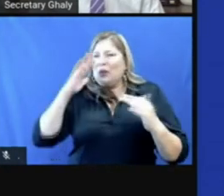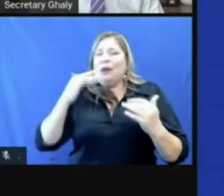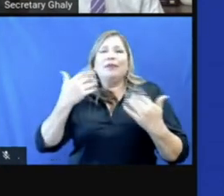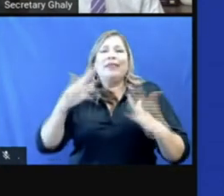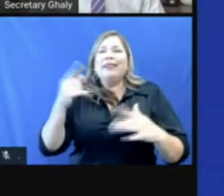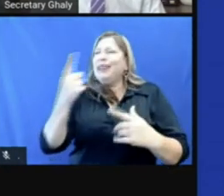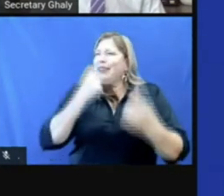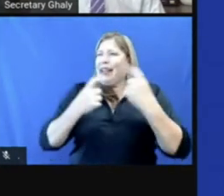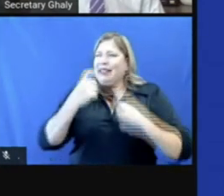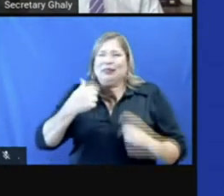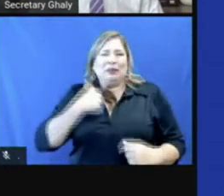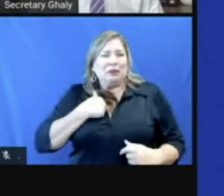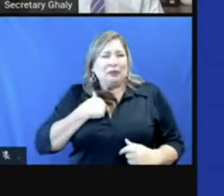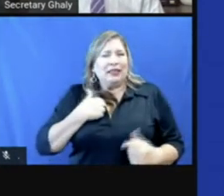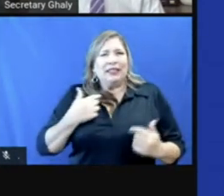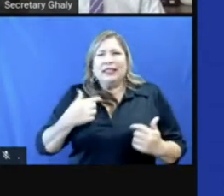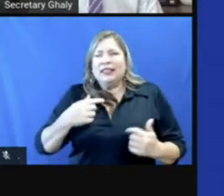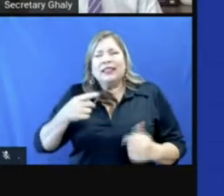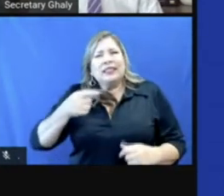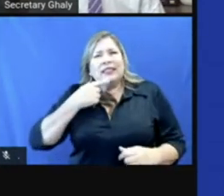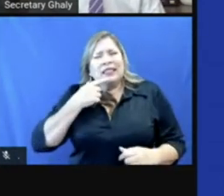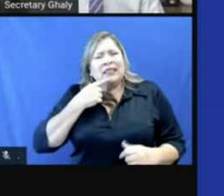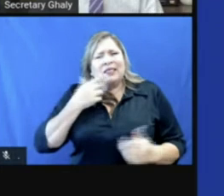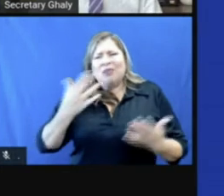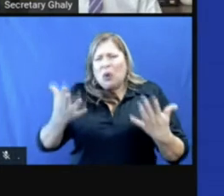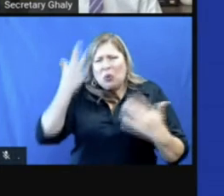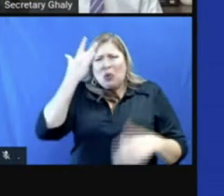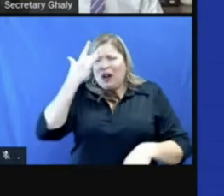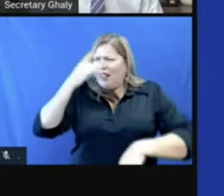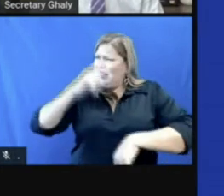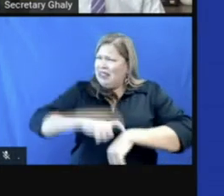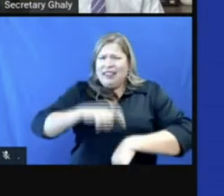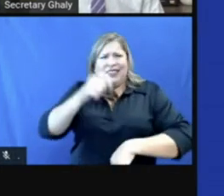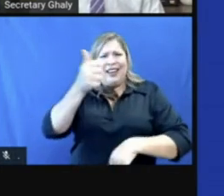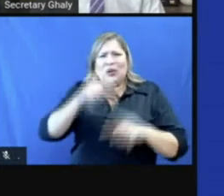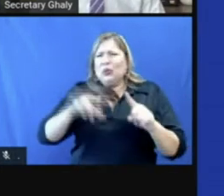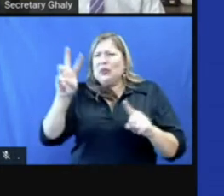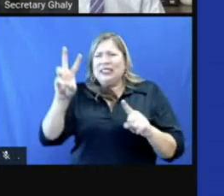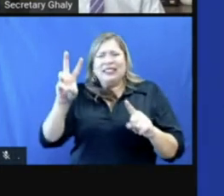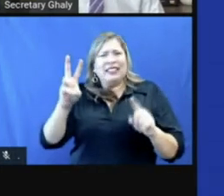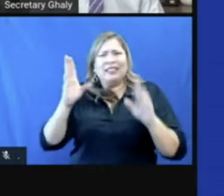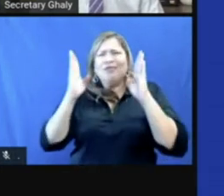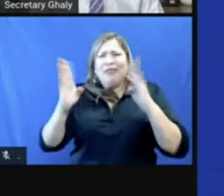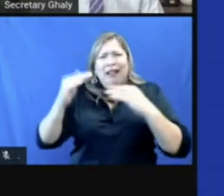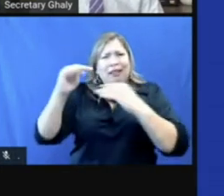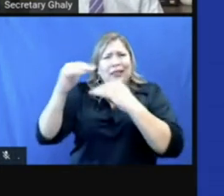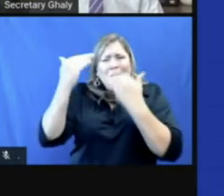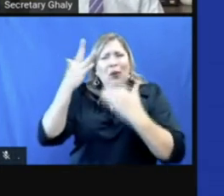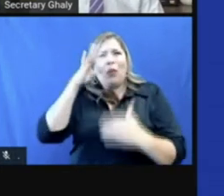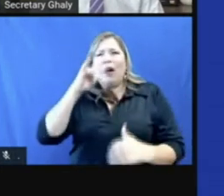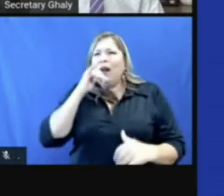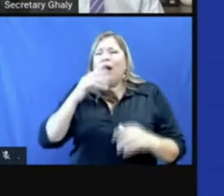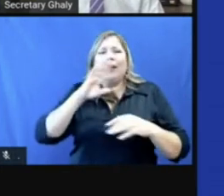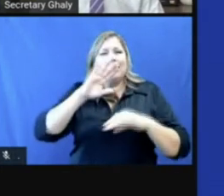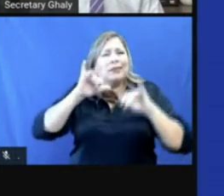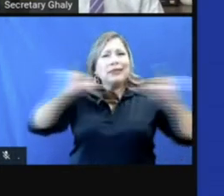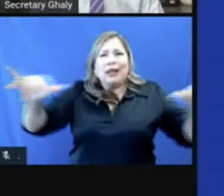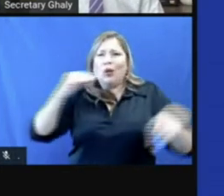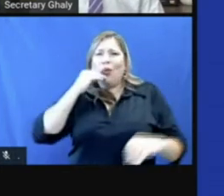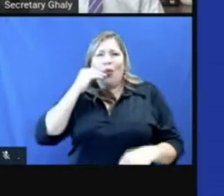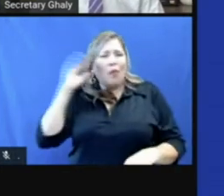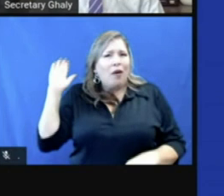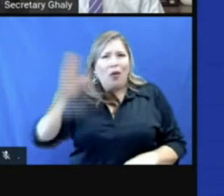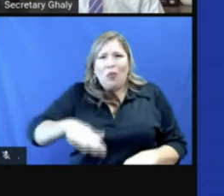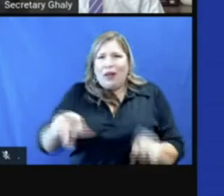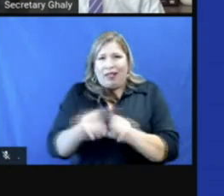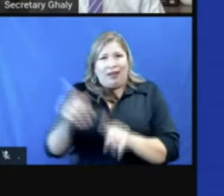time period from 10 to 6? Why are we not doing what we did in March, as we have significant